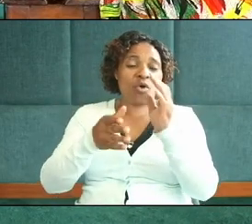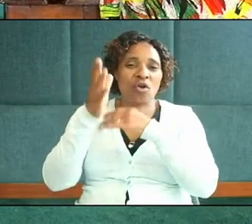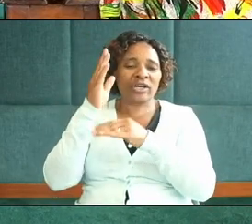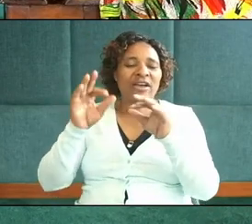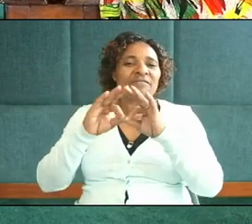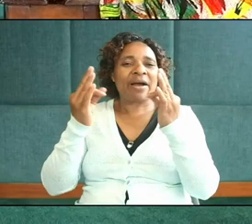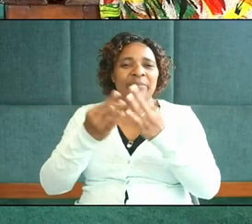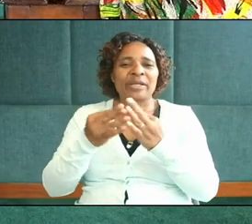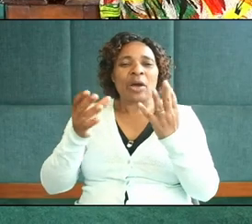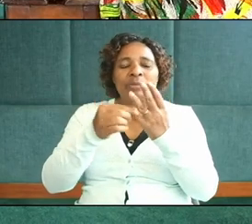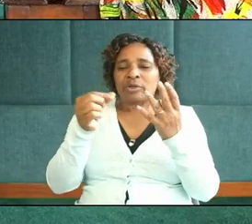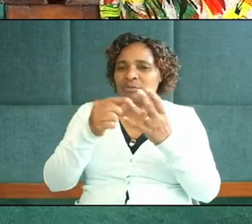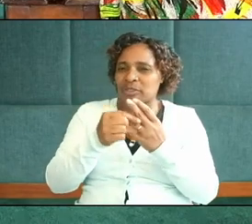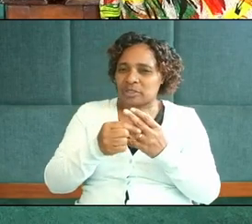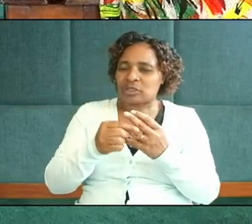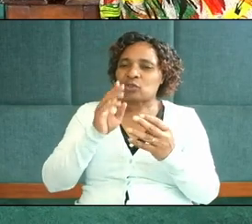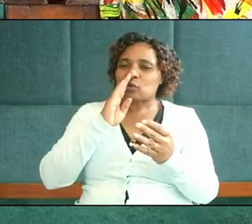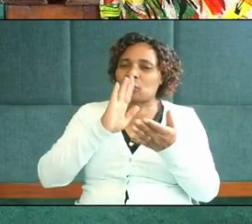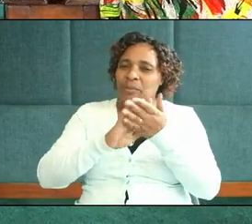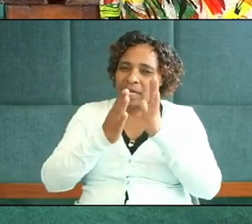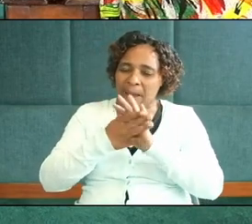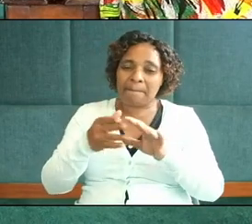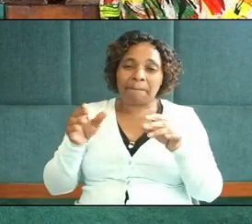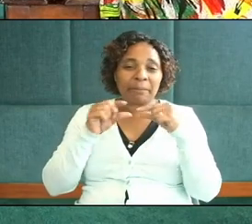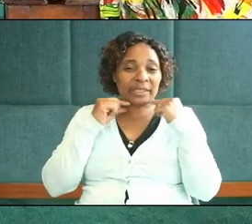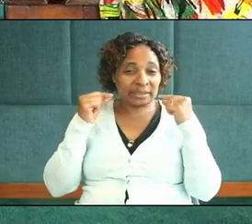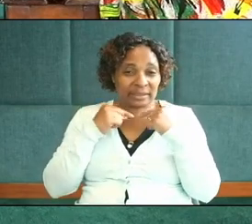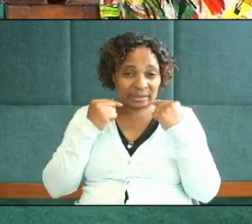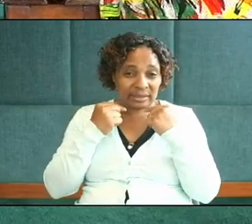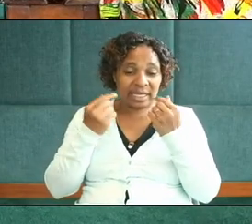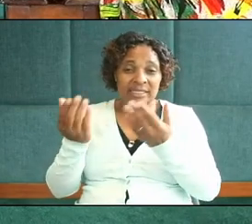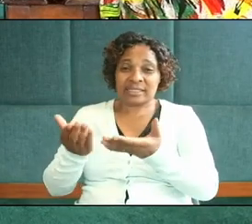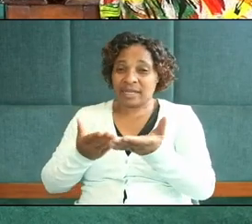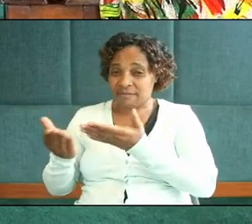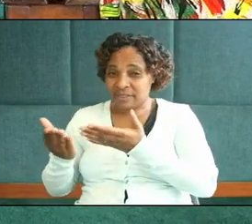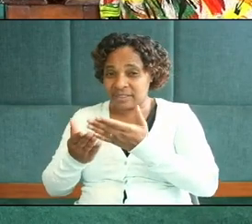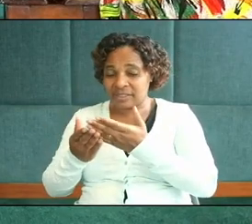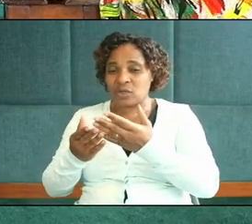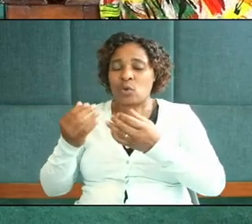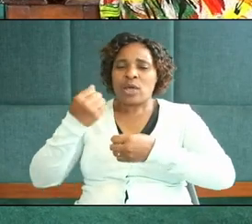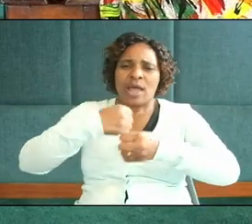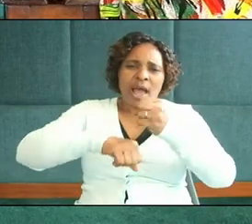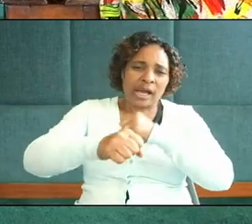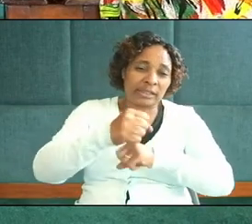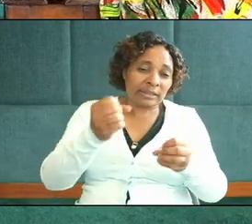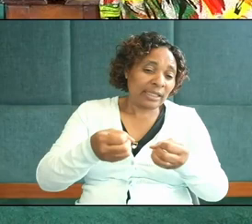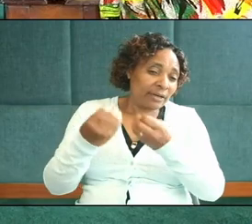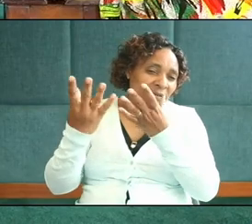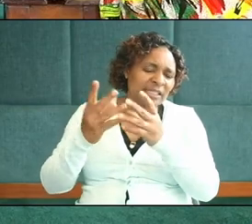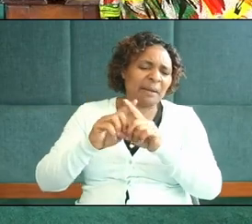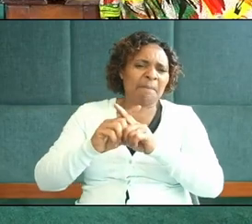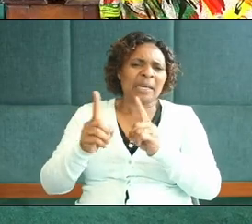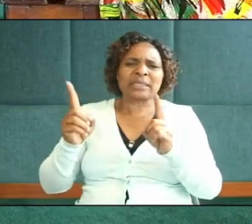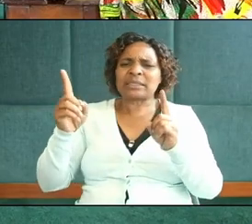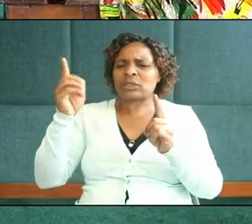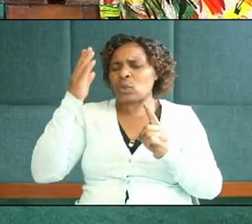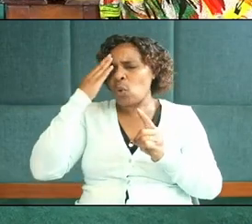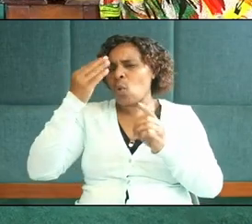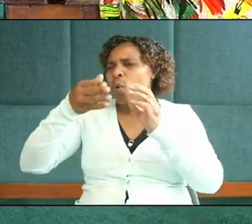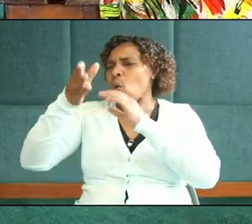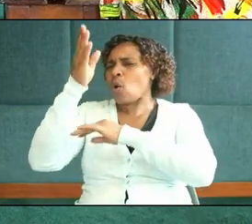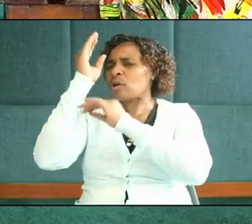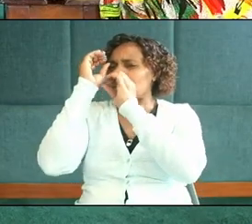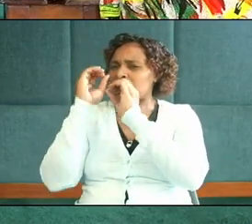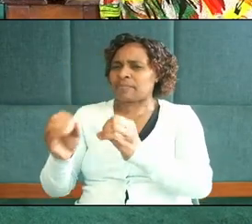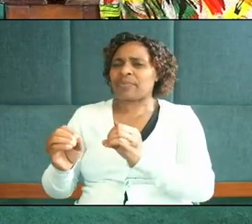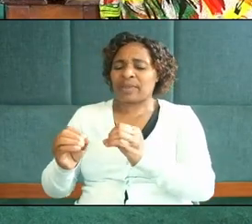family, we have been appointed to be the priests and so forth. We're supposed to be conducting these sacrifices. But they did not know God. They did not